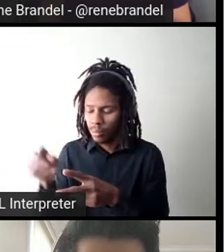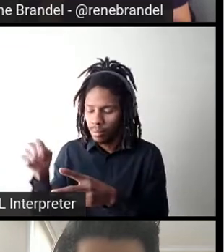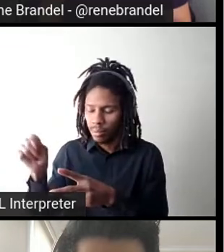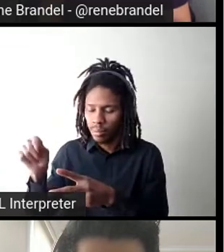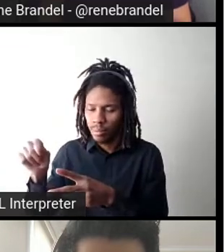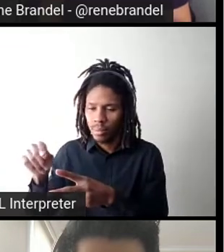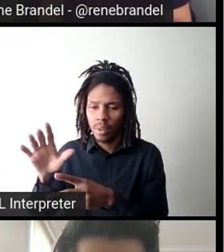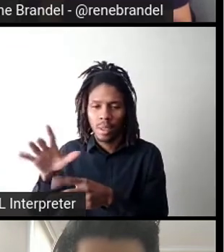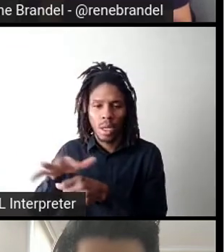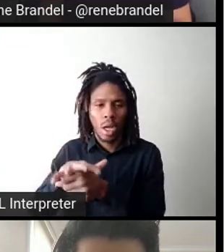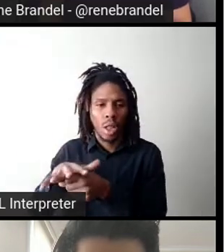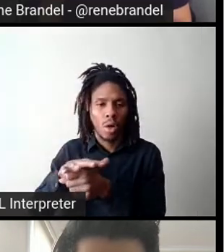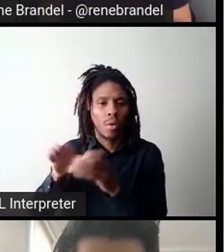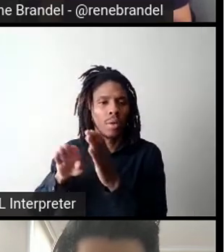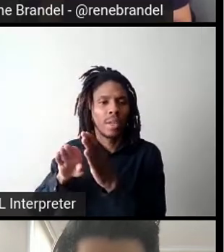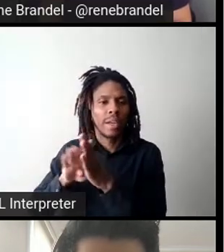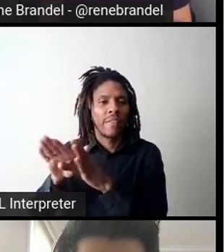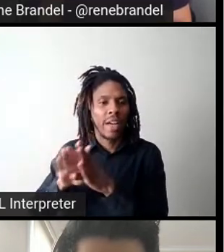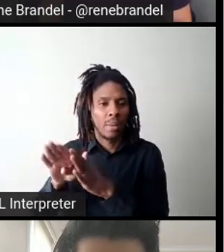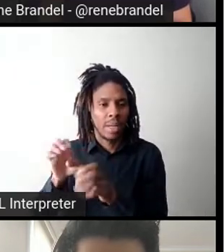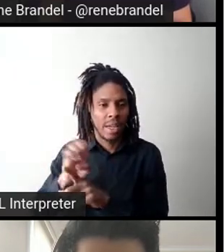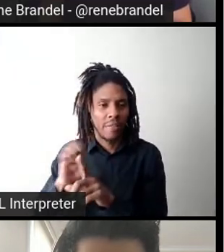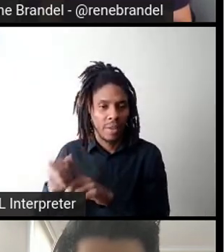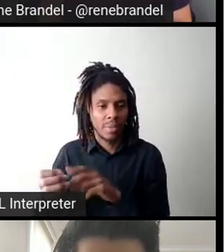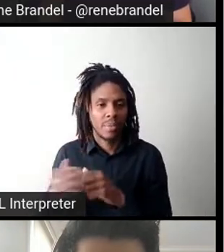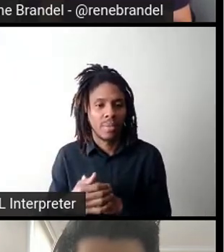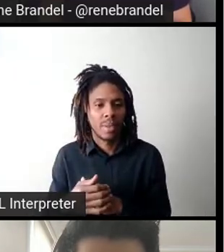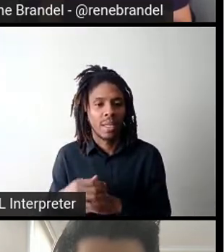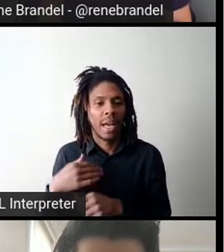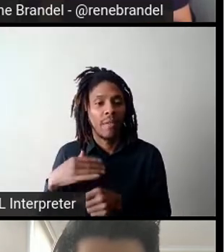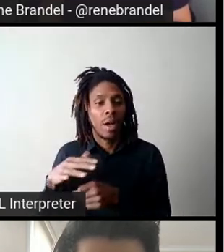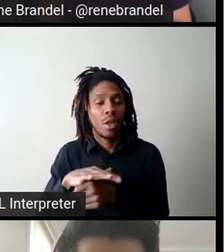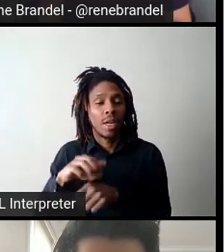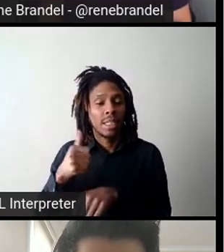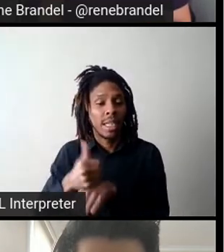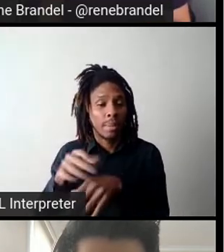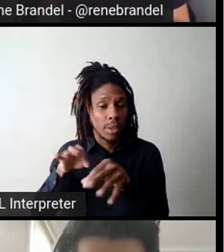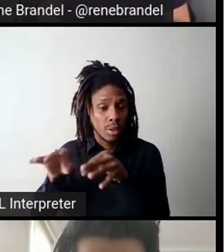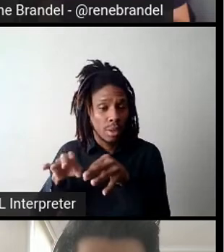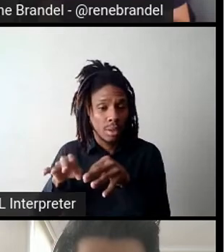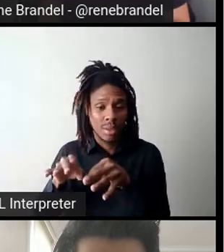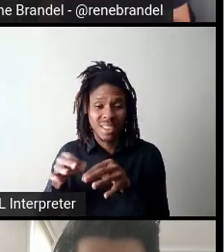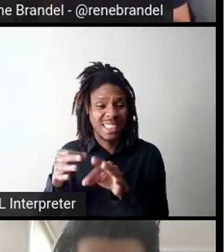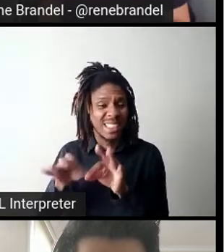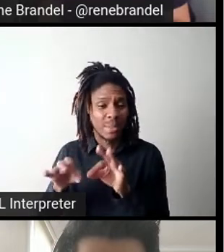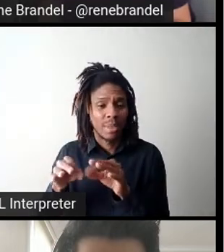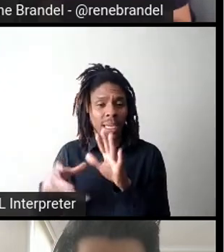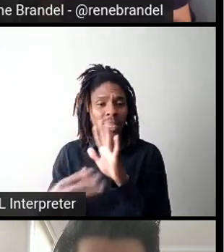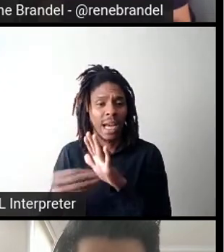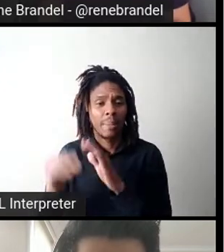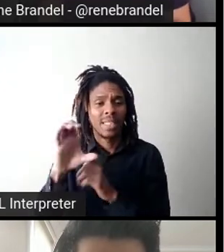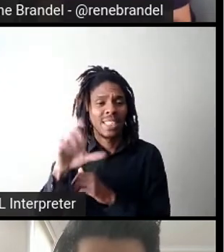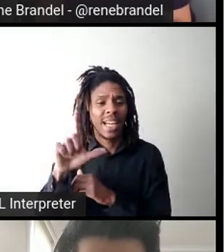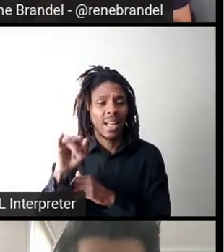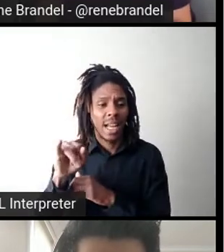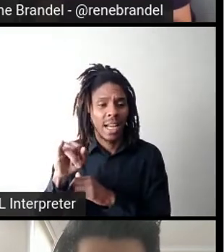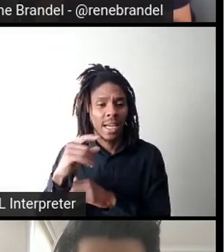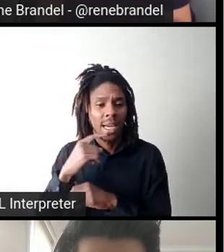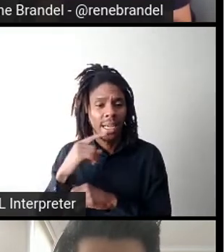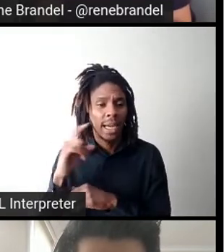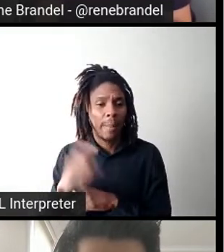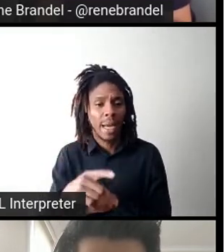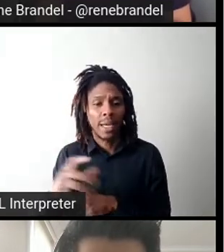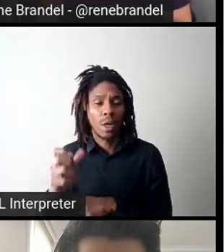your local development environment. I've got this local setup instructions, and all you have to do is copy the CLI command and go back to Visual